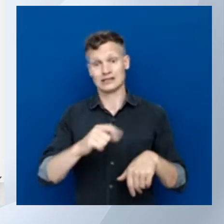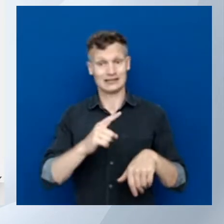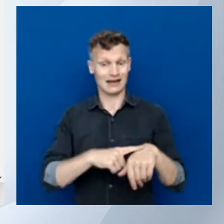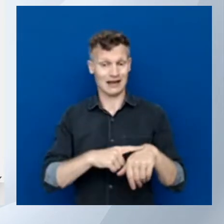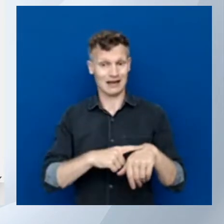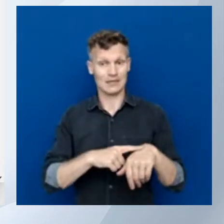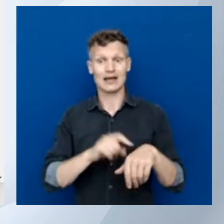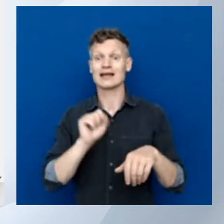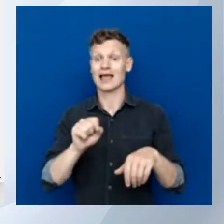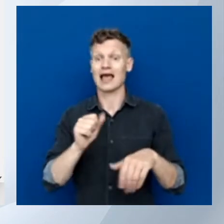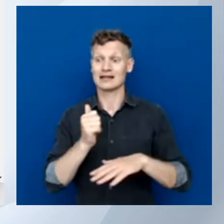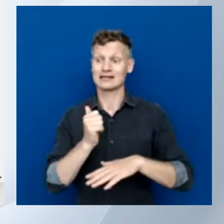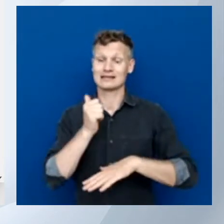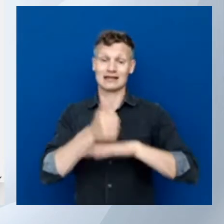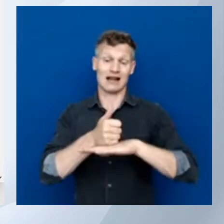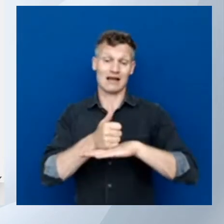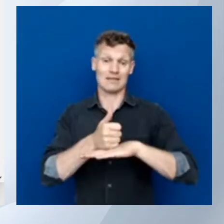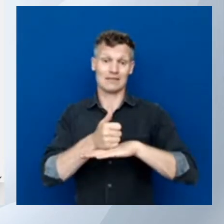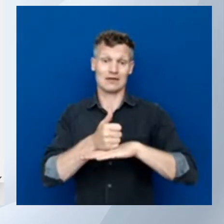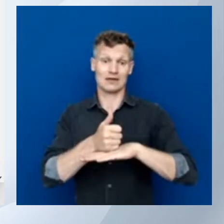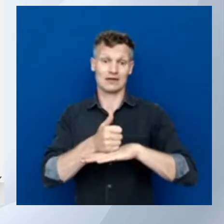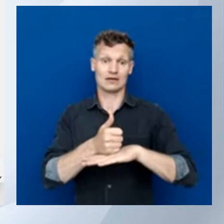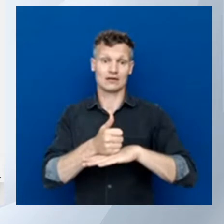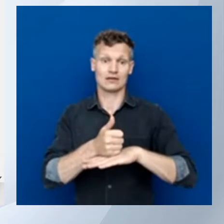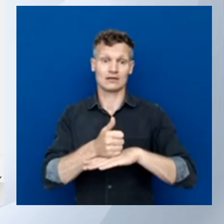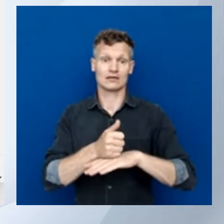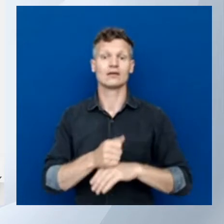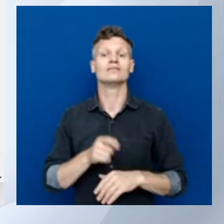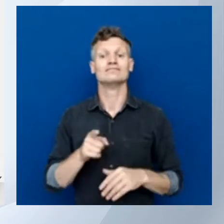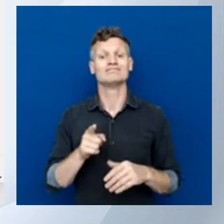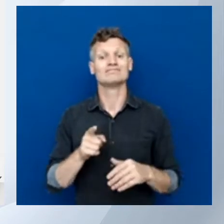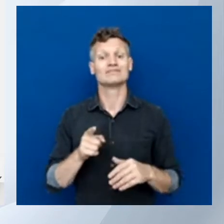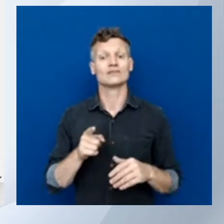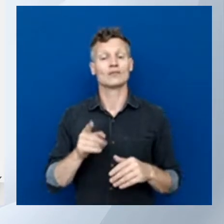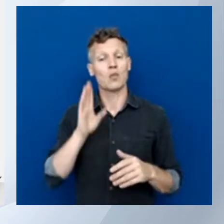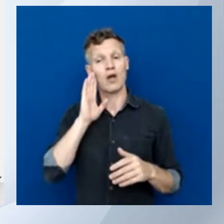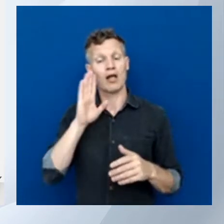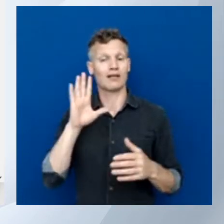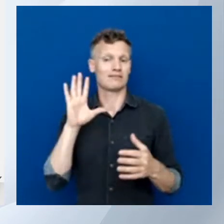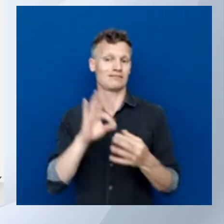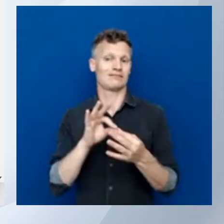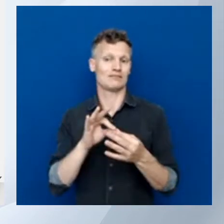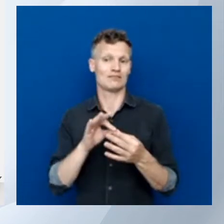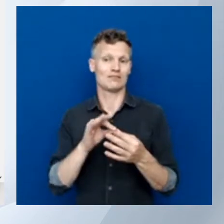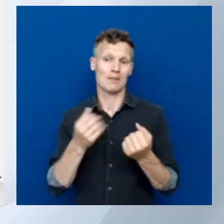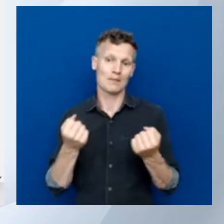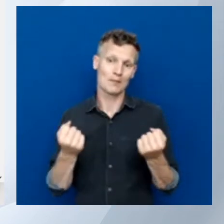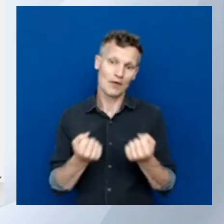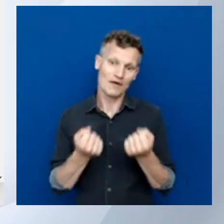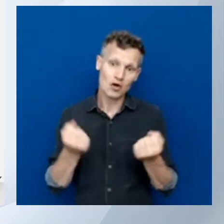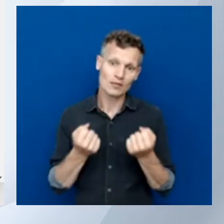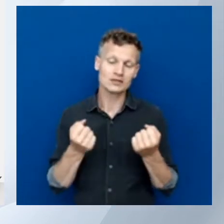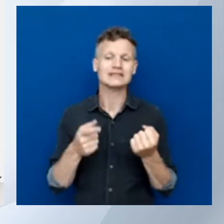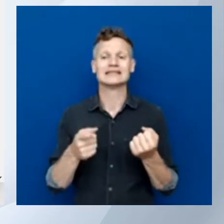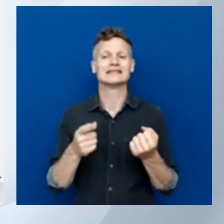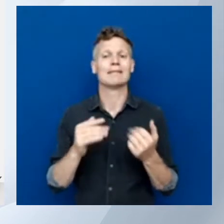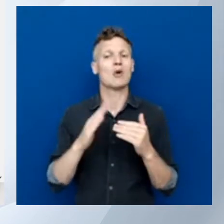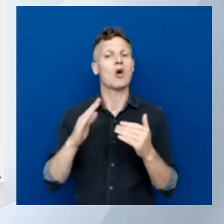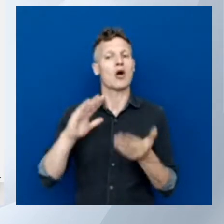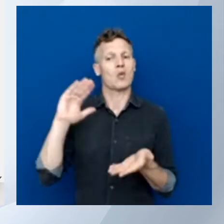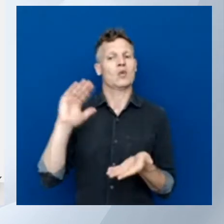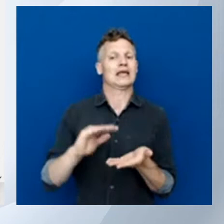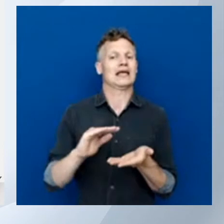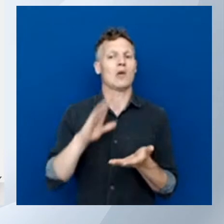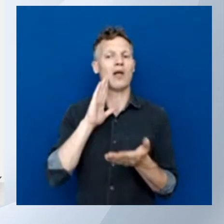affect the performance of the model, so it will be much weaker because of this. Yes, I'm going to tell you more